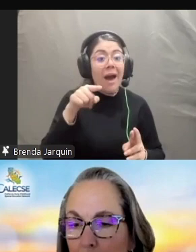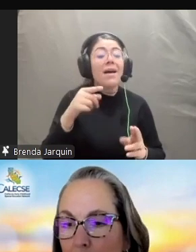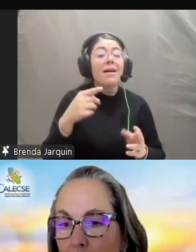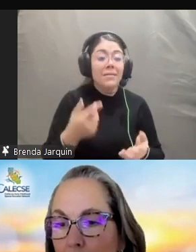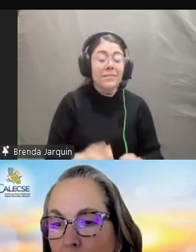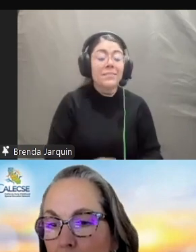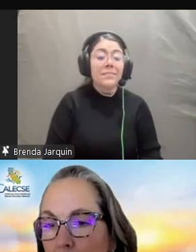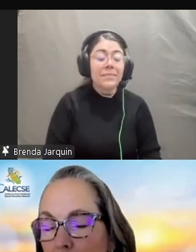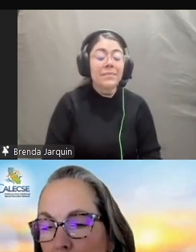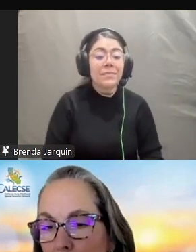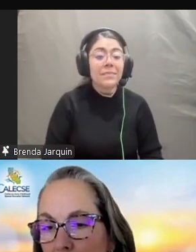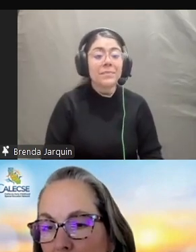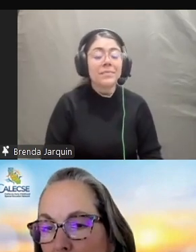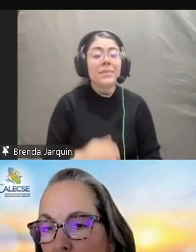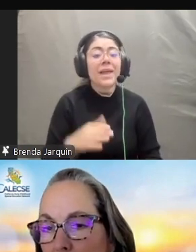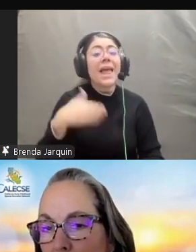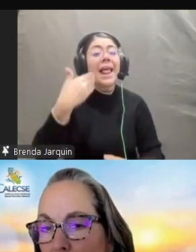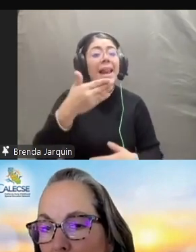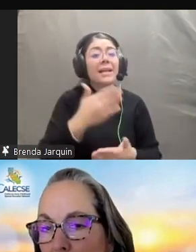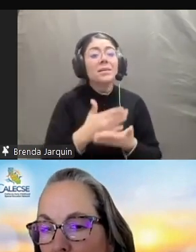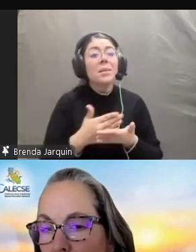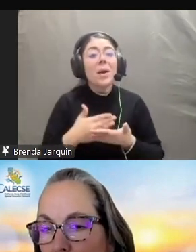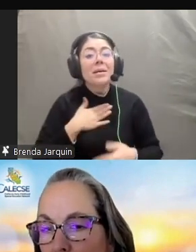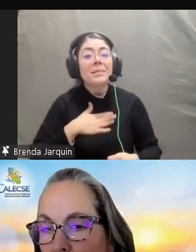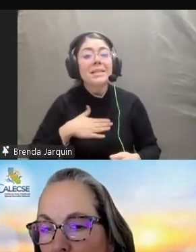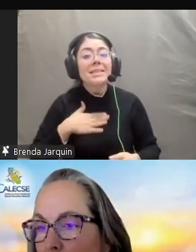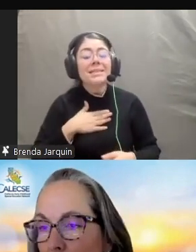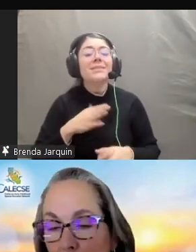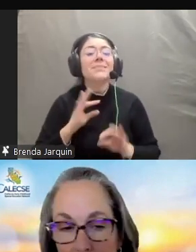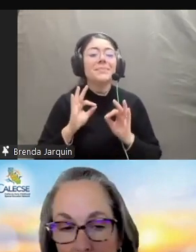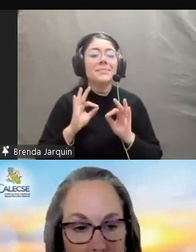Next page, please.